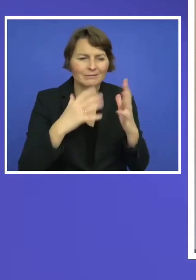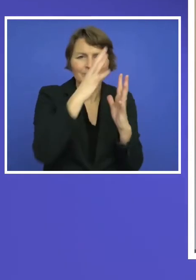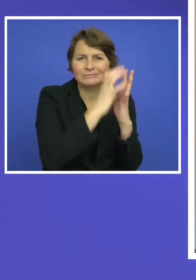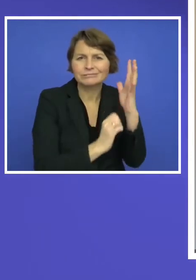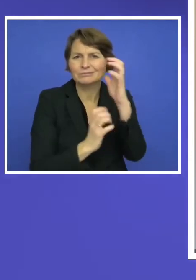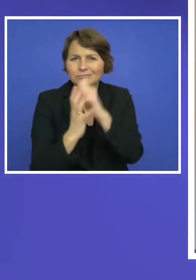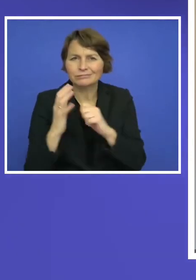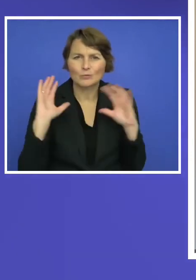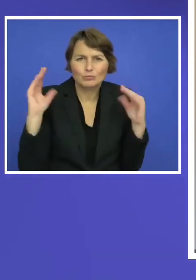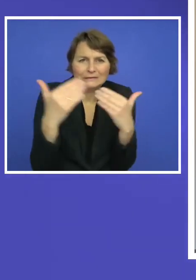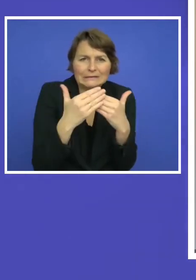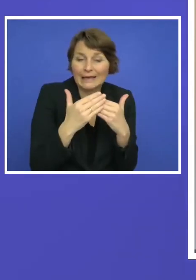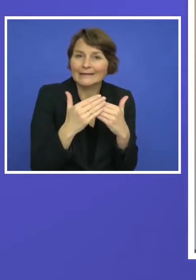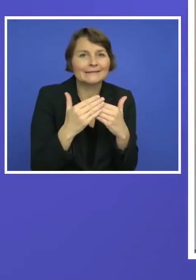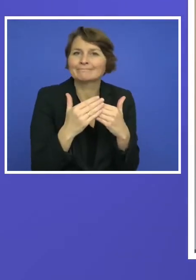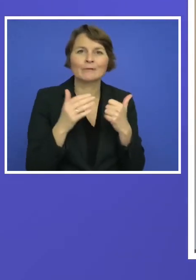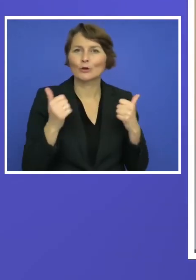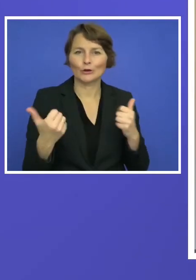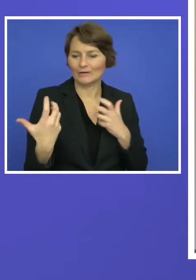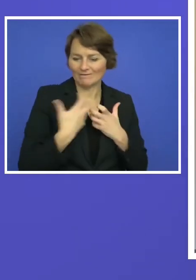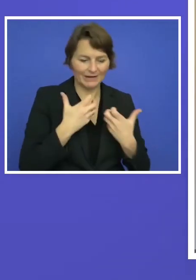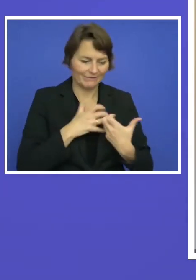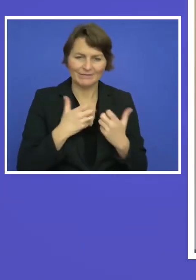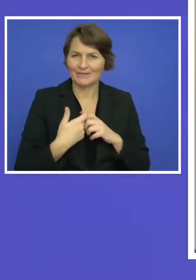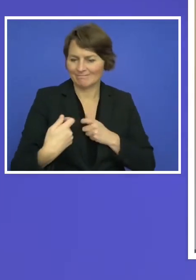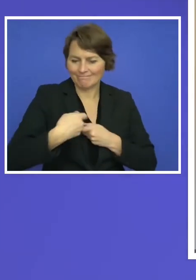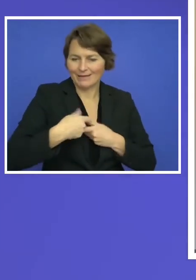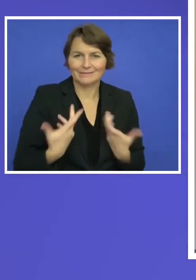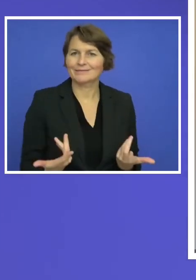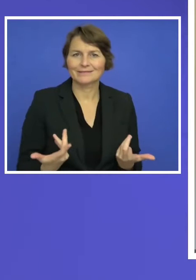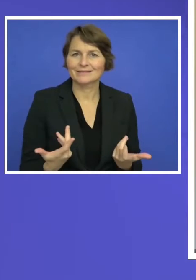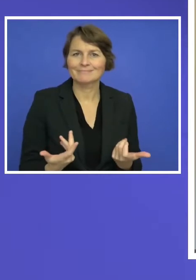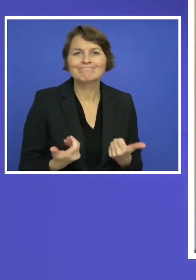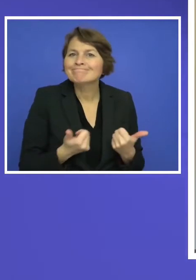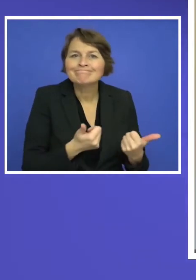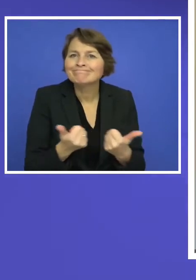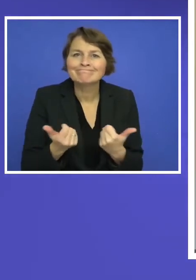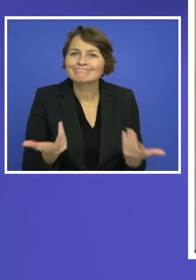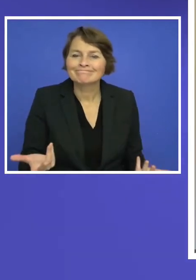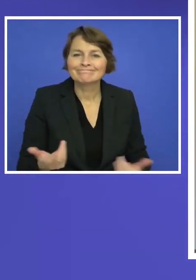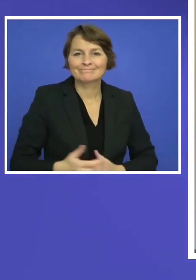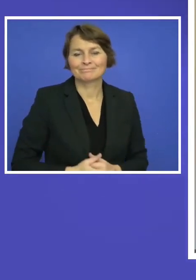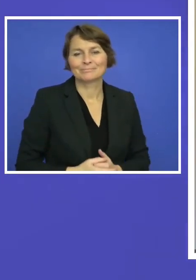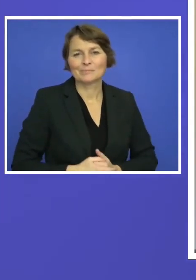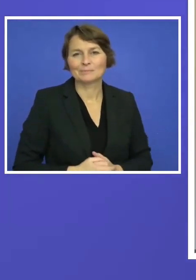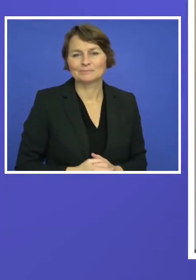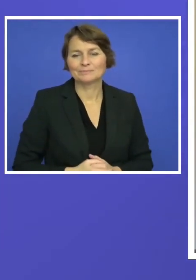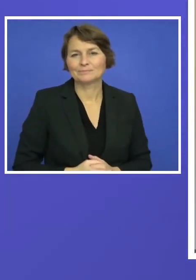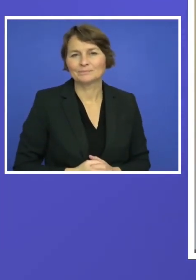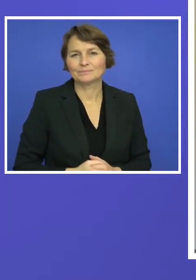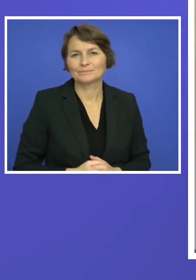the COVID crisis. And not last, we have a